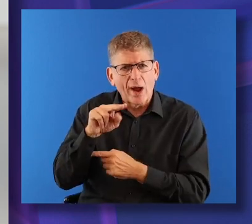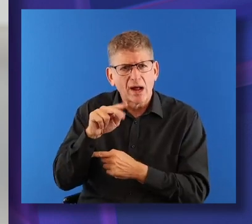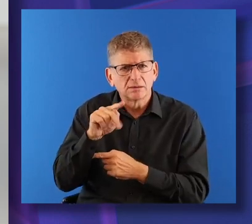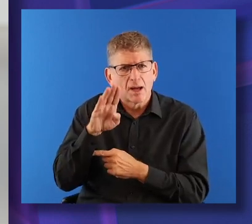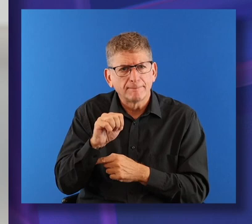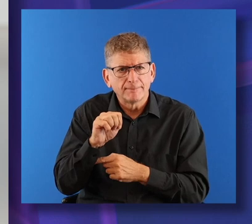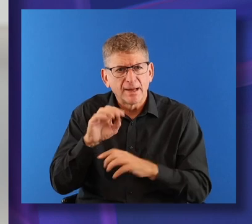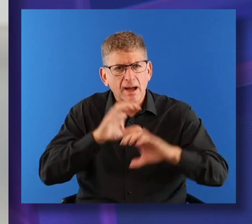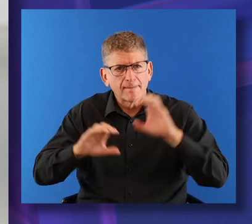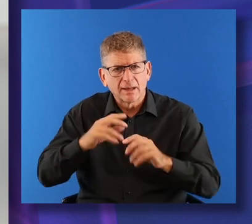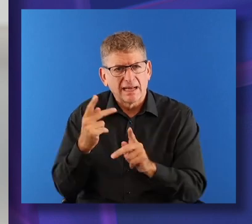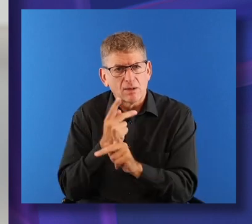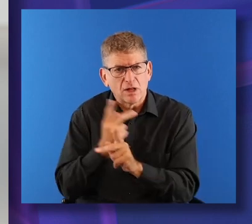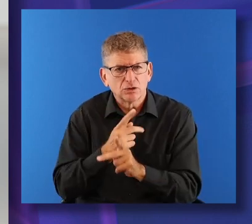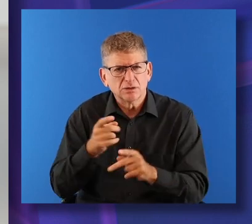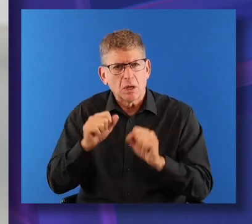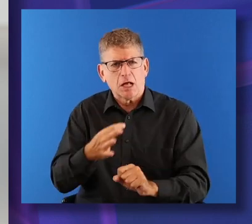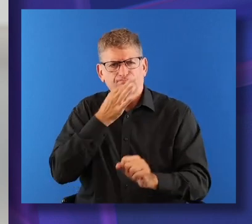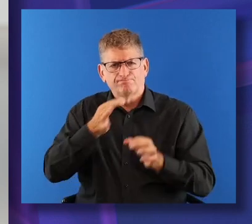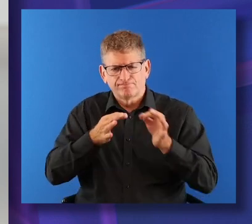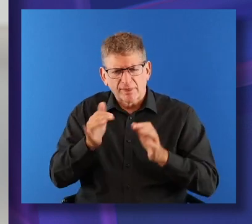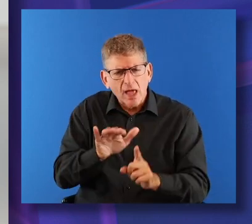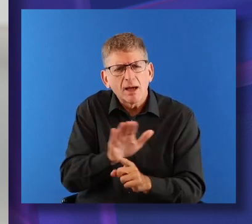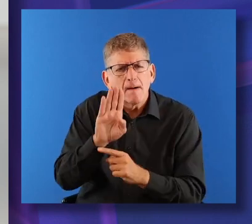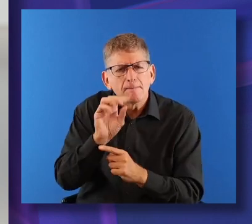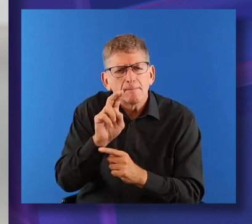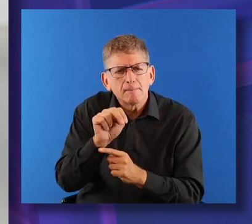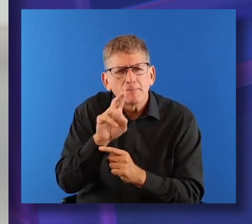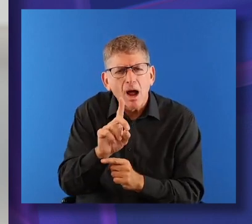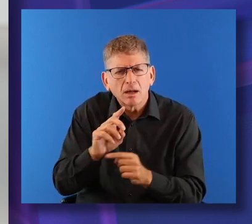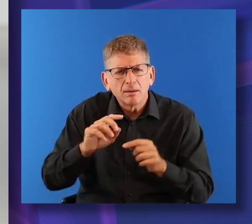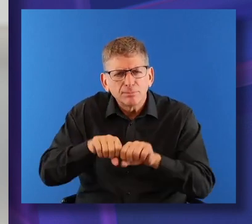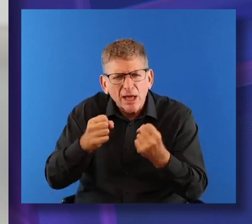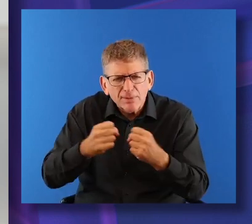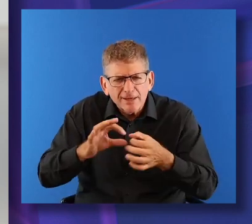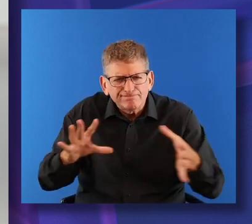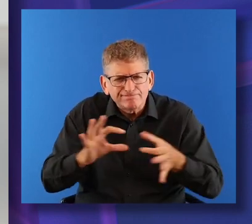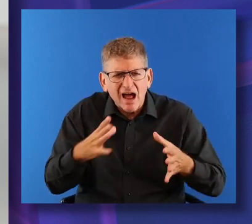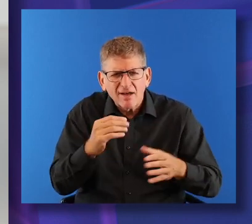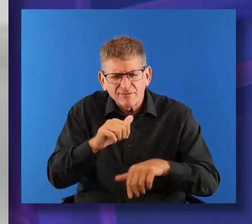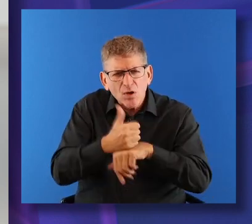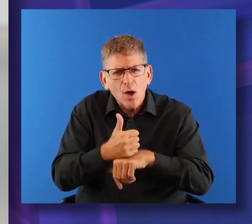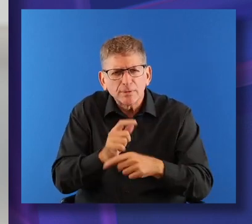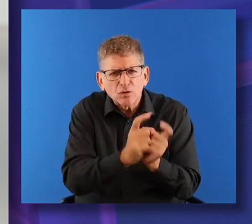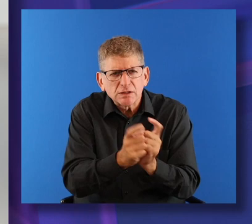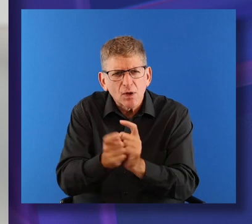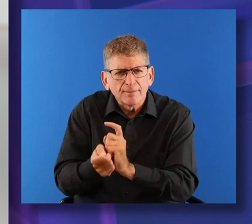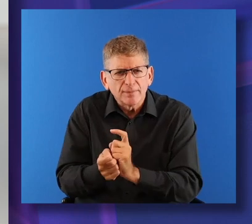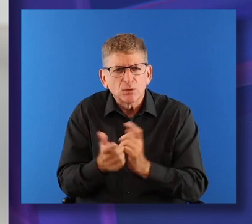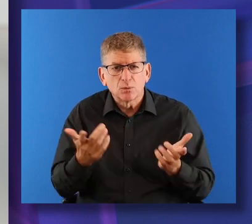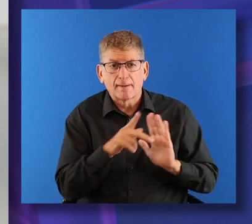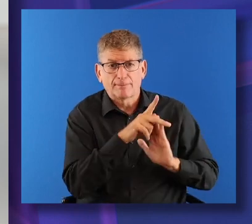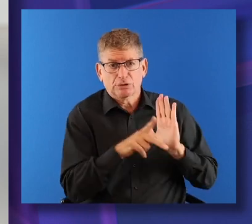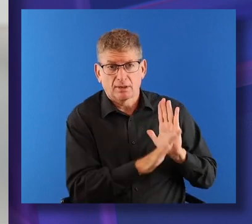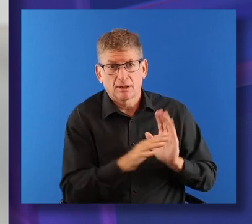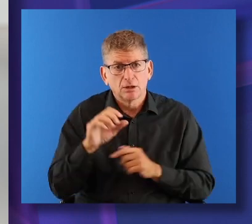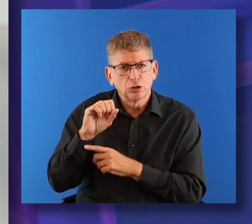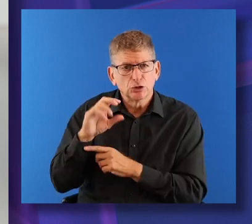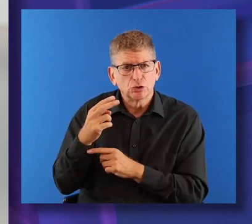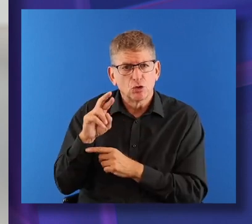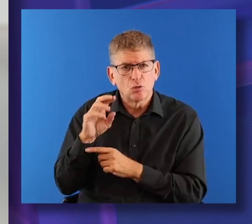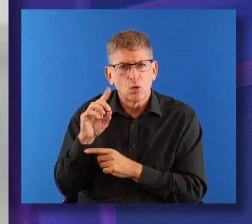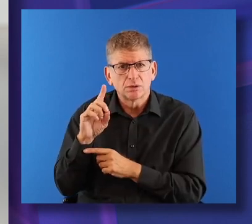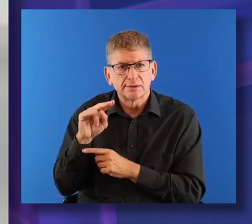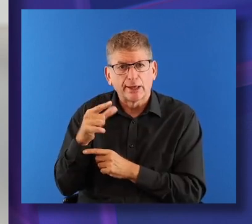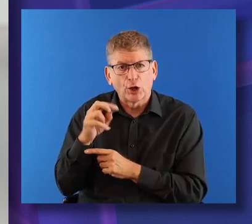Schrödinger equation describes the evolution of the quantum state of the molecules or materials, for all but the simplest cases, exactly solving this